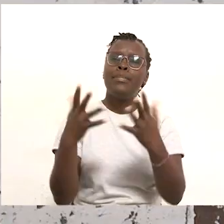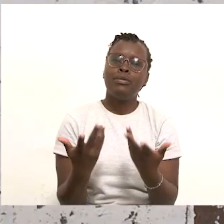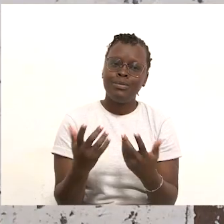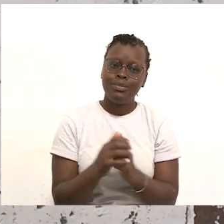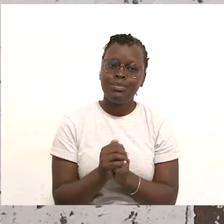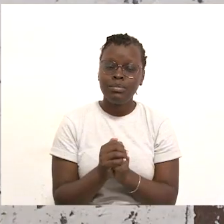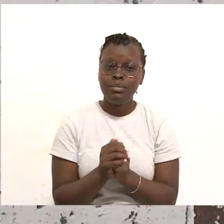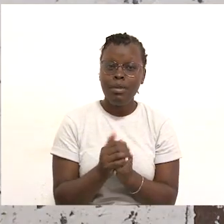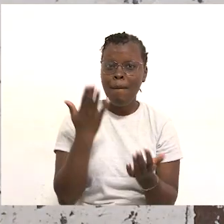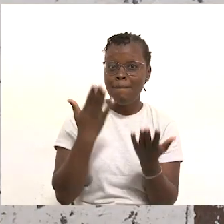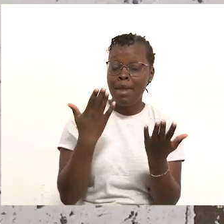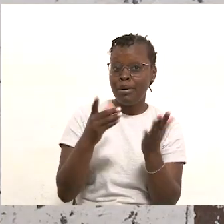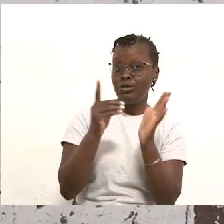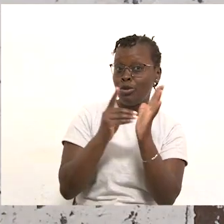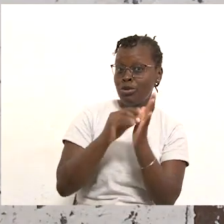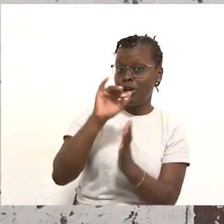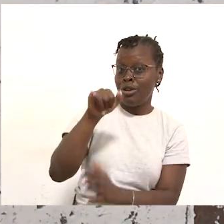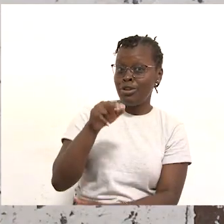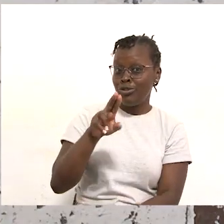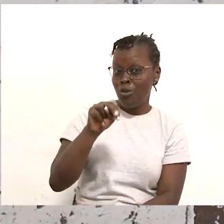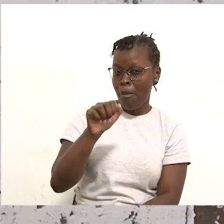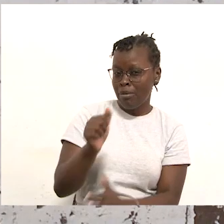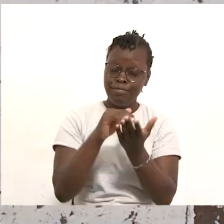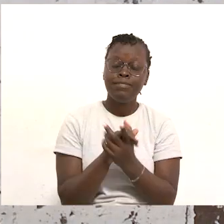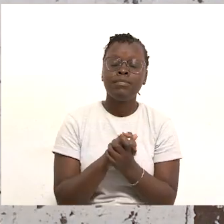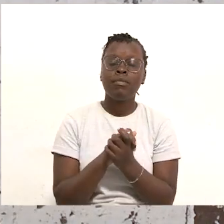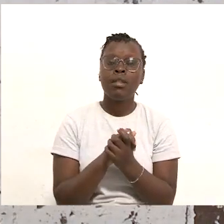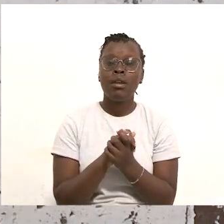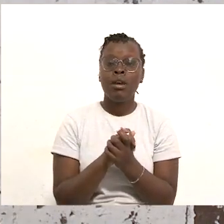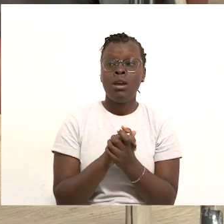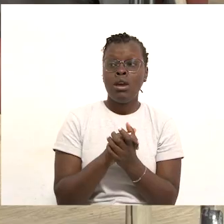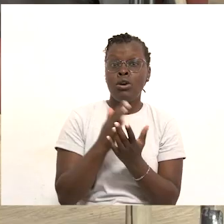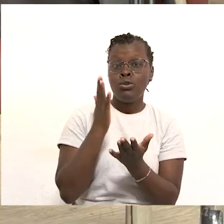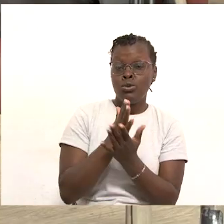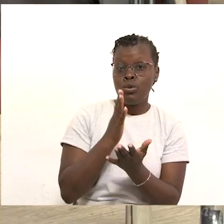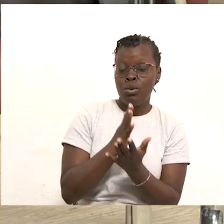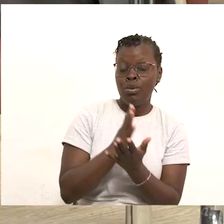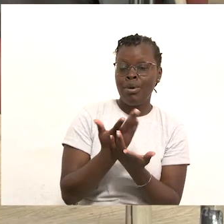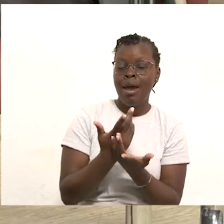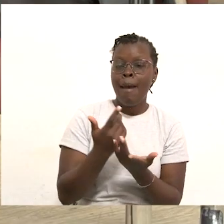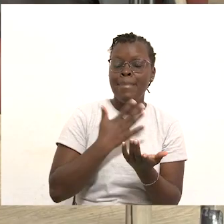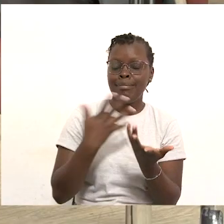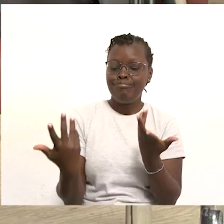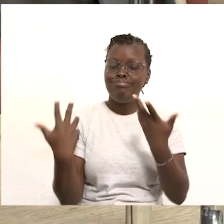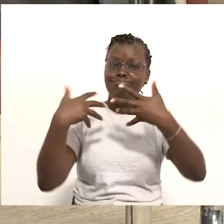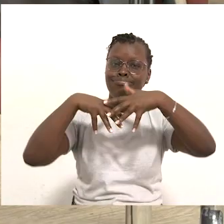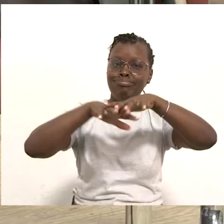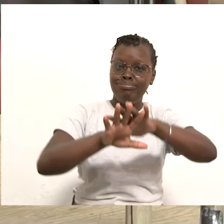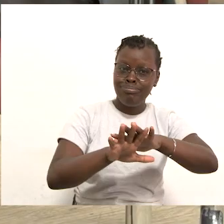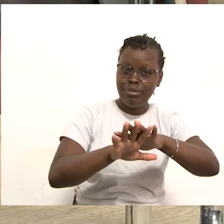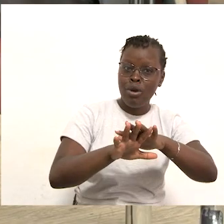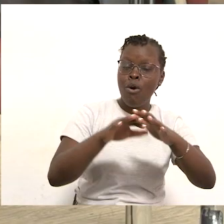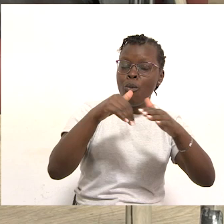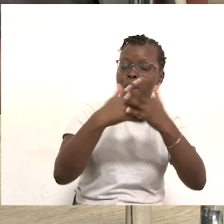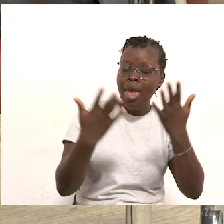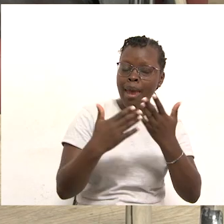development? Perhaps, Dr. Juma, you can speak to that, and Stephen, you could follow on from there. About the TLP, we talk of by integrating the TLP